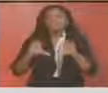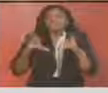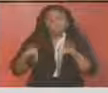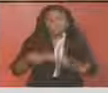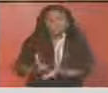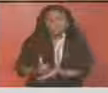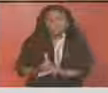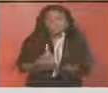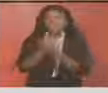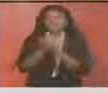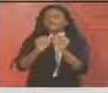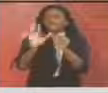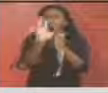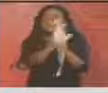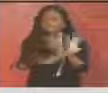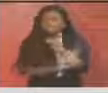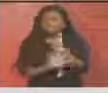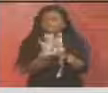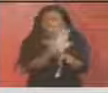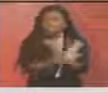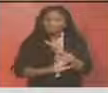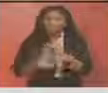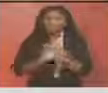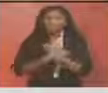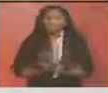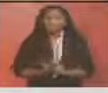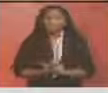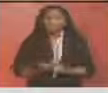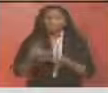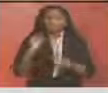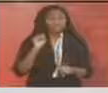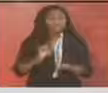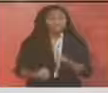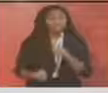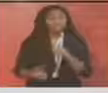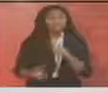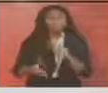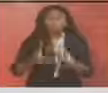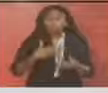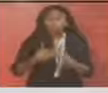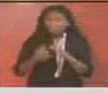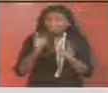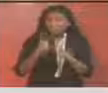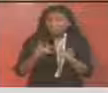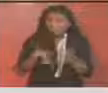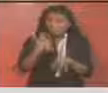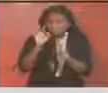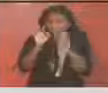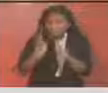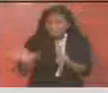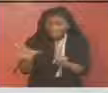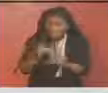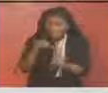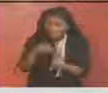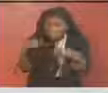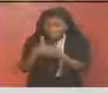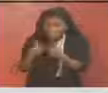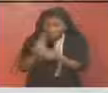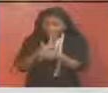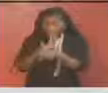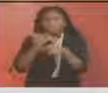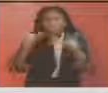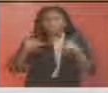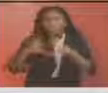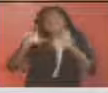disease, hospitalization, and death. So even where these variants are detected, it's of course still worth getting vaccinated.